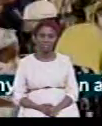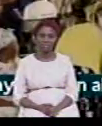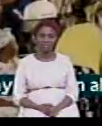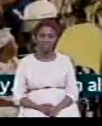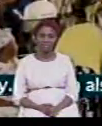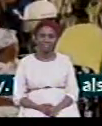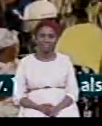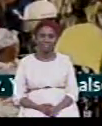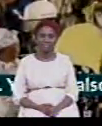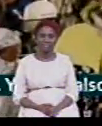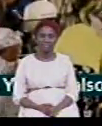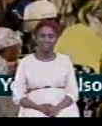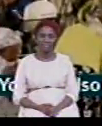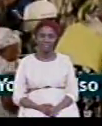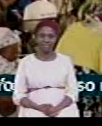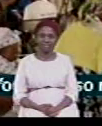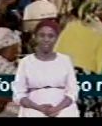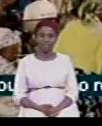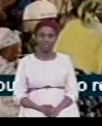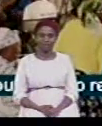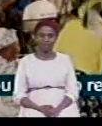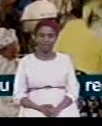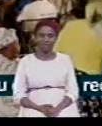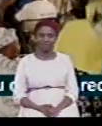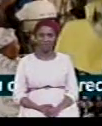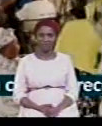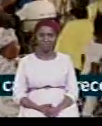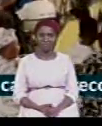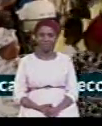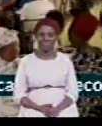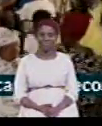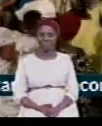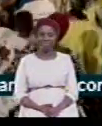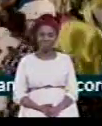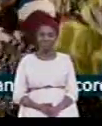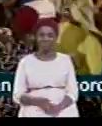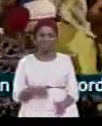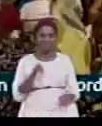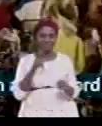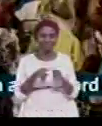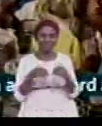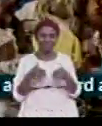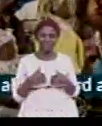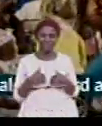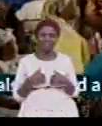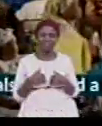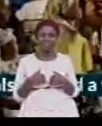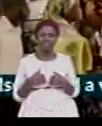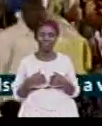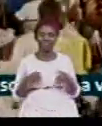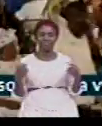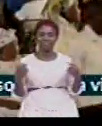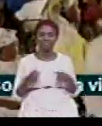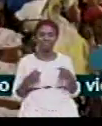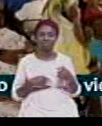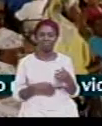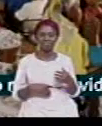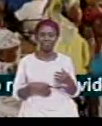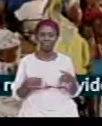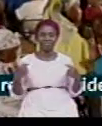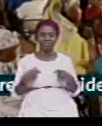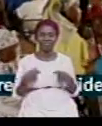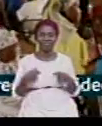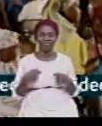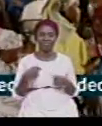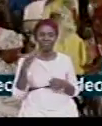Amen. Our sister had serious abdominal pains. Jesus prayed. She had her deliverance. He